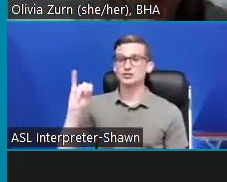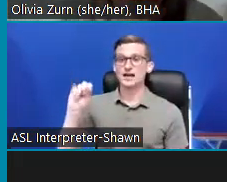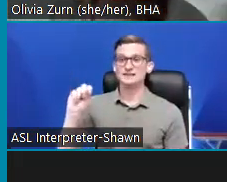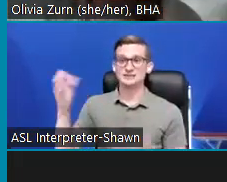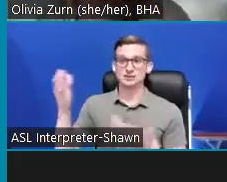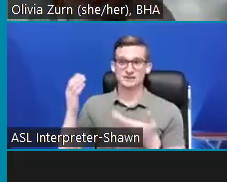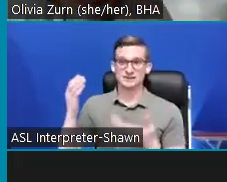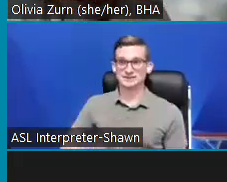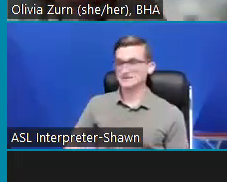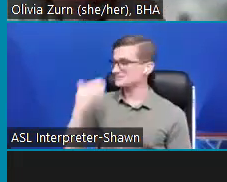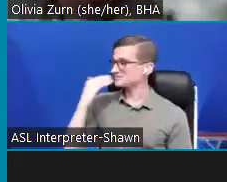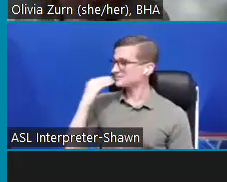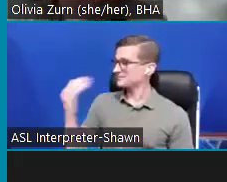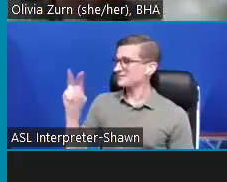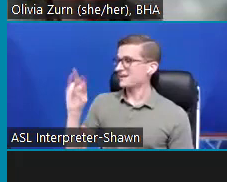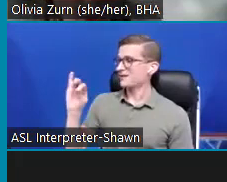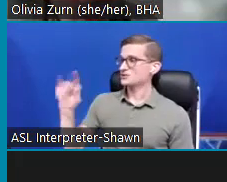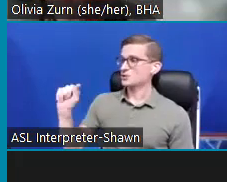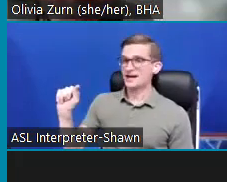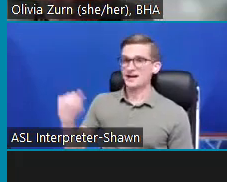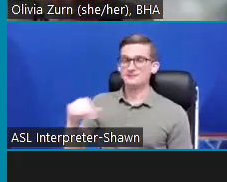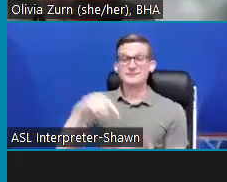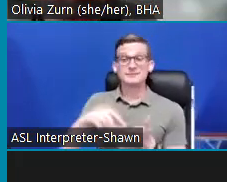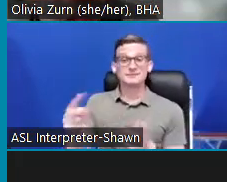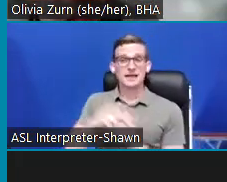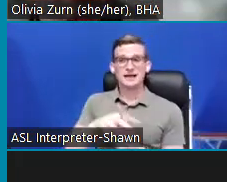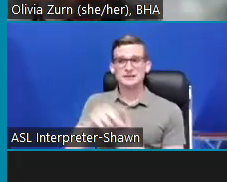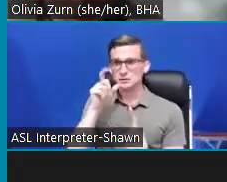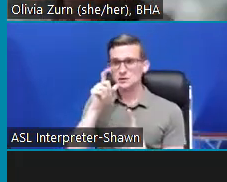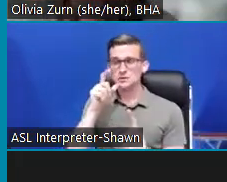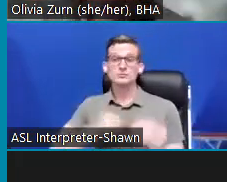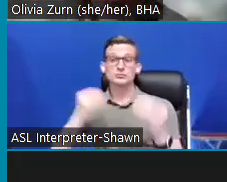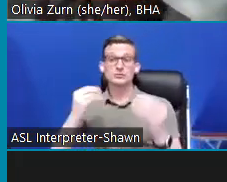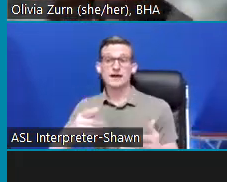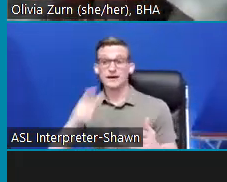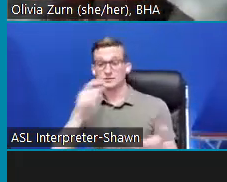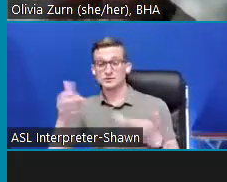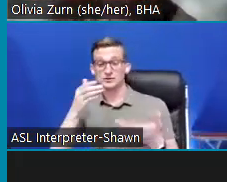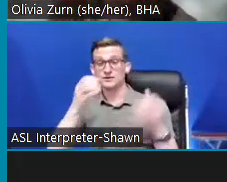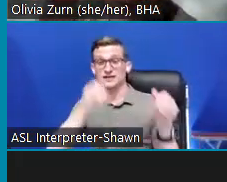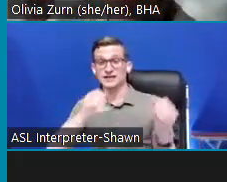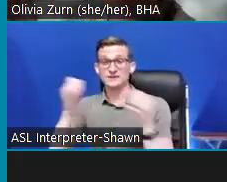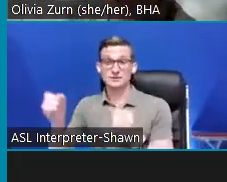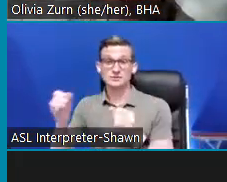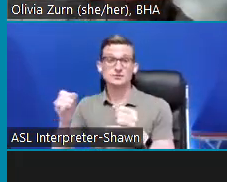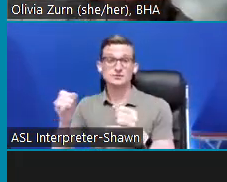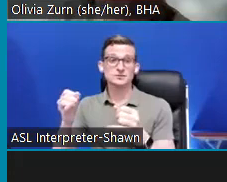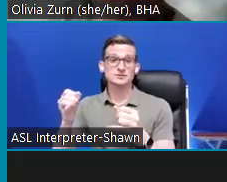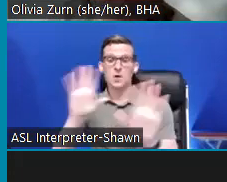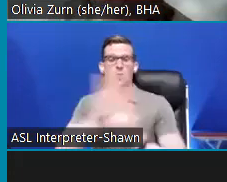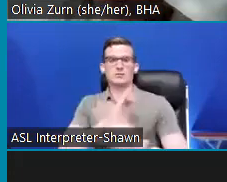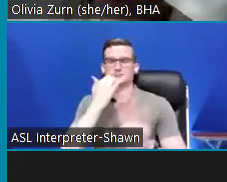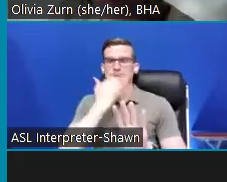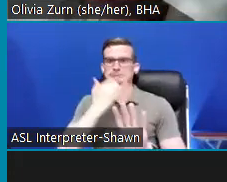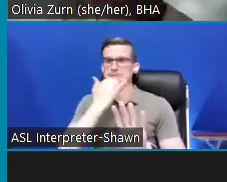you, Victoria. So who does this apply to? Providers that are serving individuals on emergency. Oh, that is not correct.